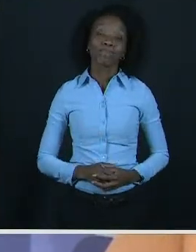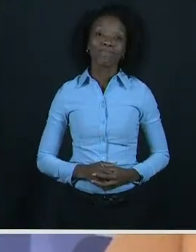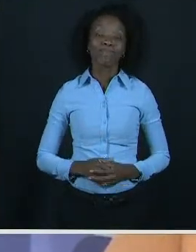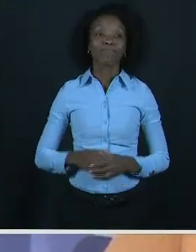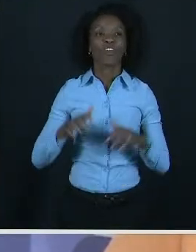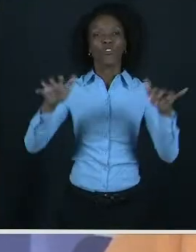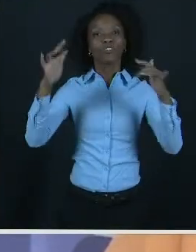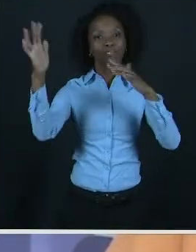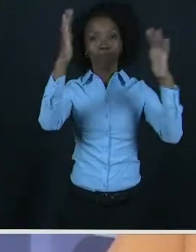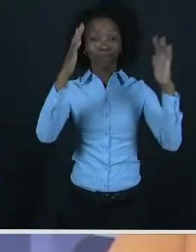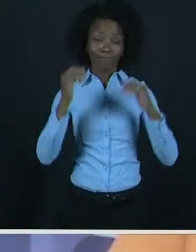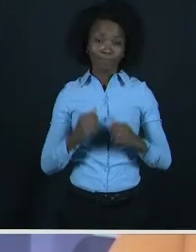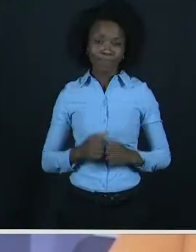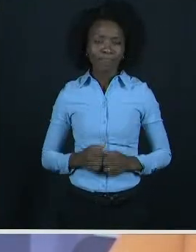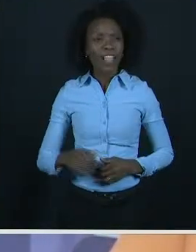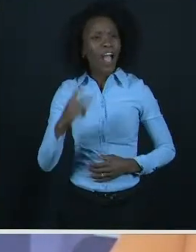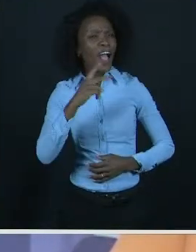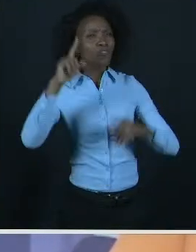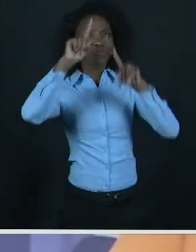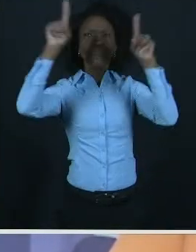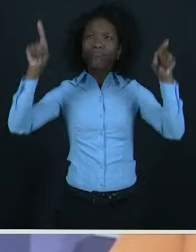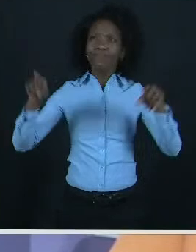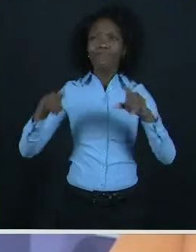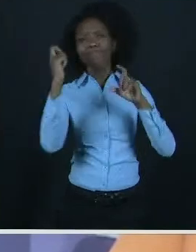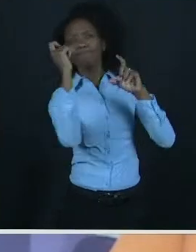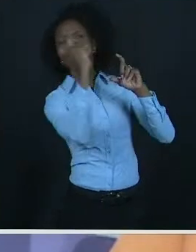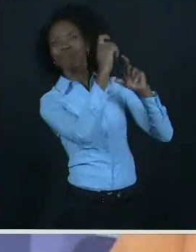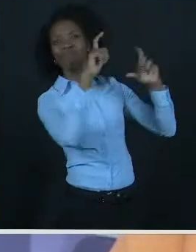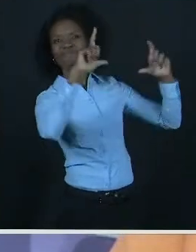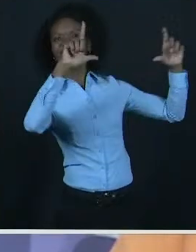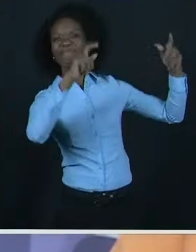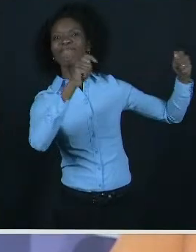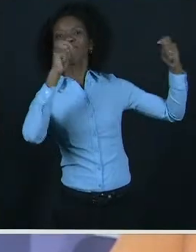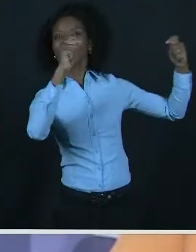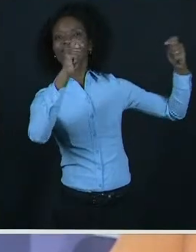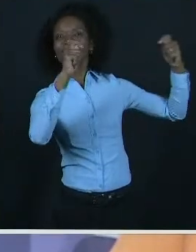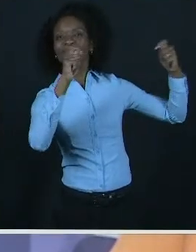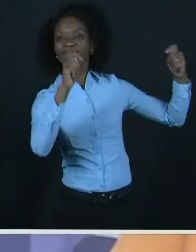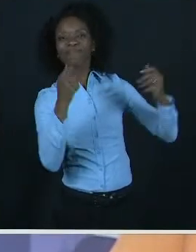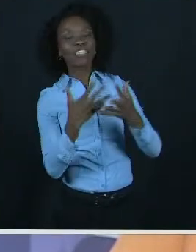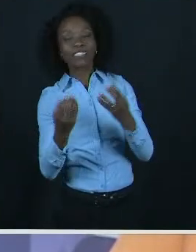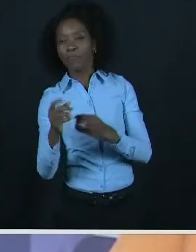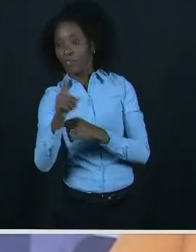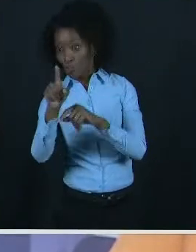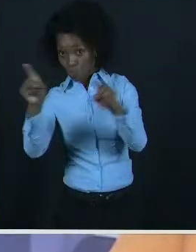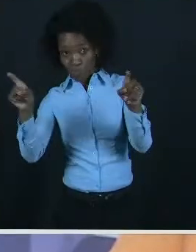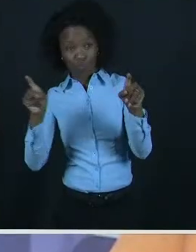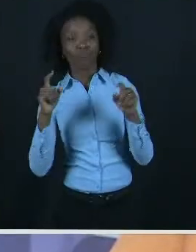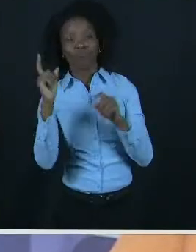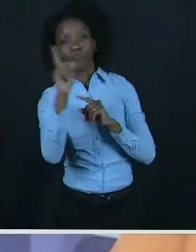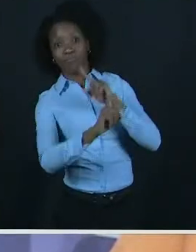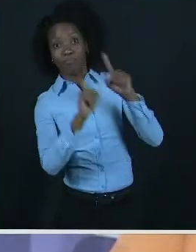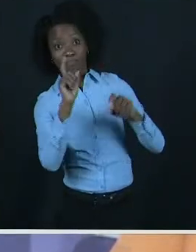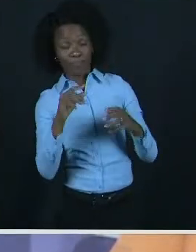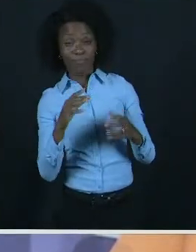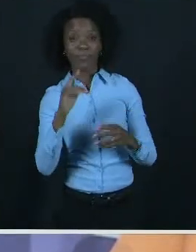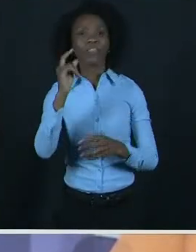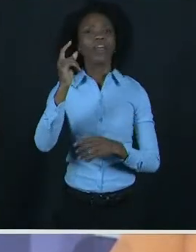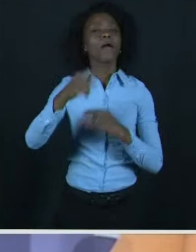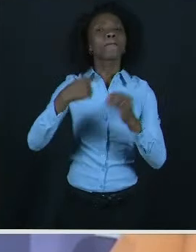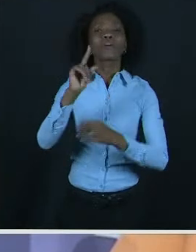One of the placards I saw there, something that you've been asking questions about, is about